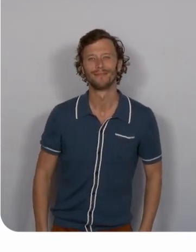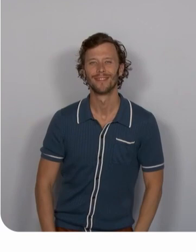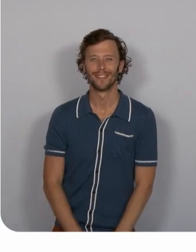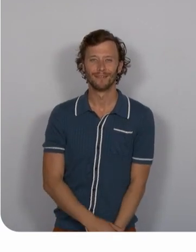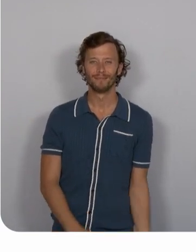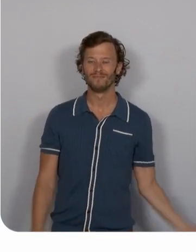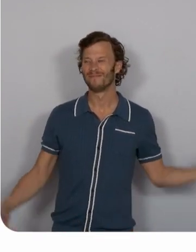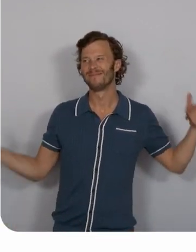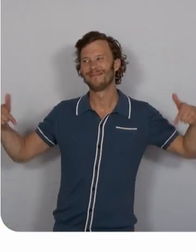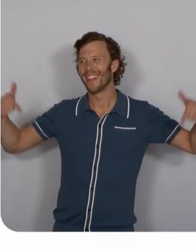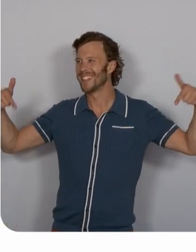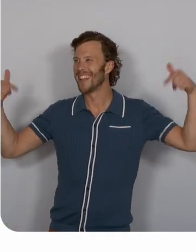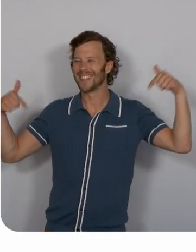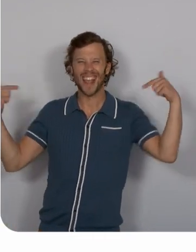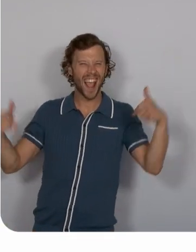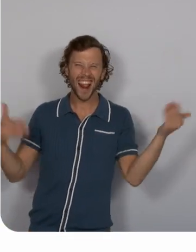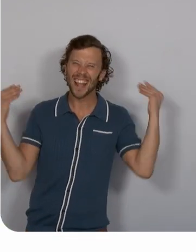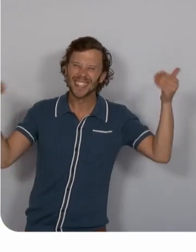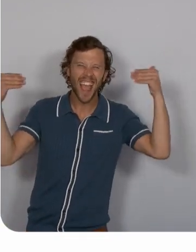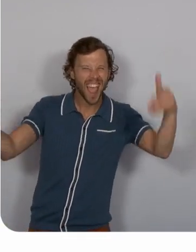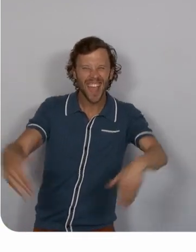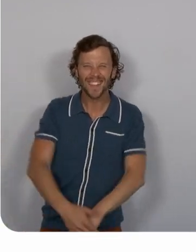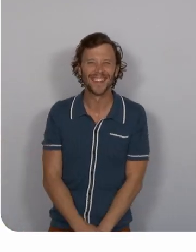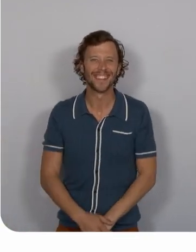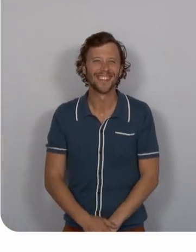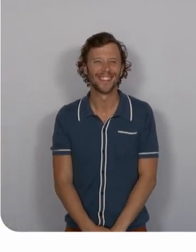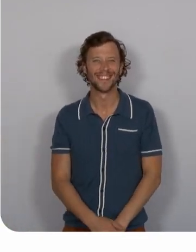This is anything right there. Look at all my